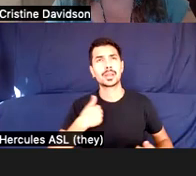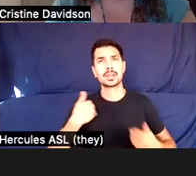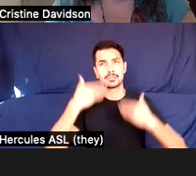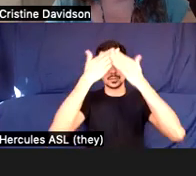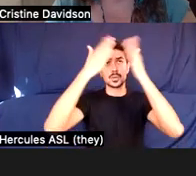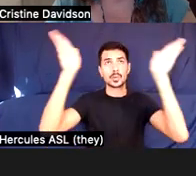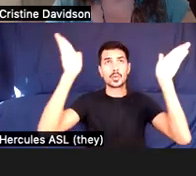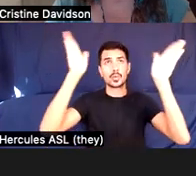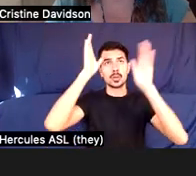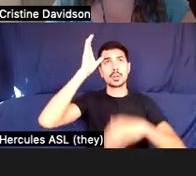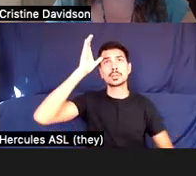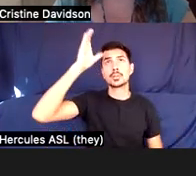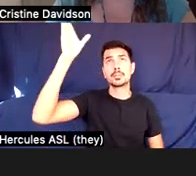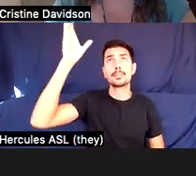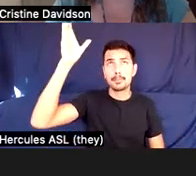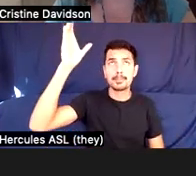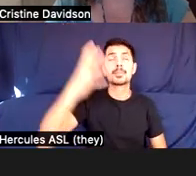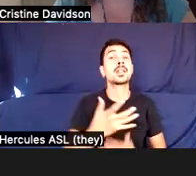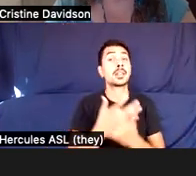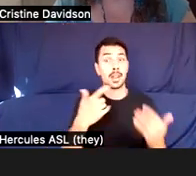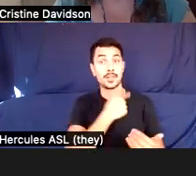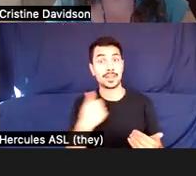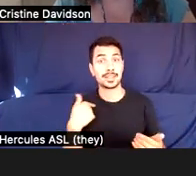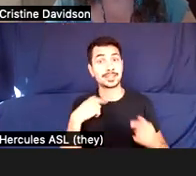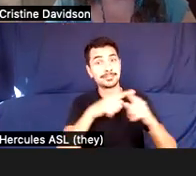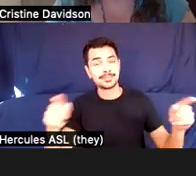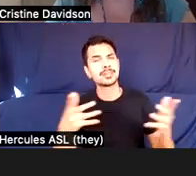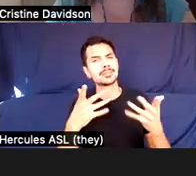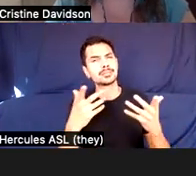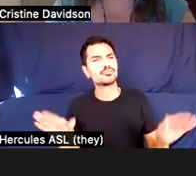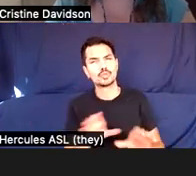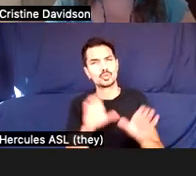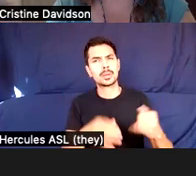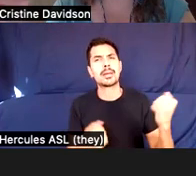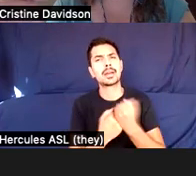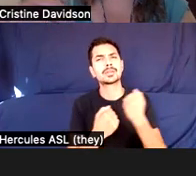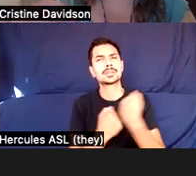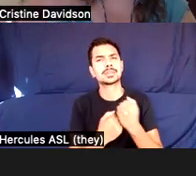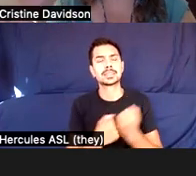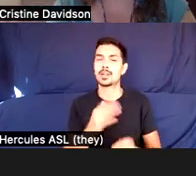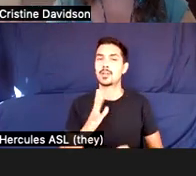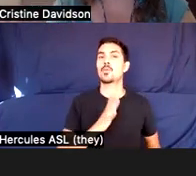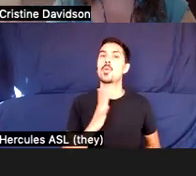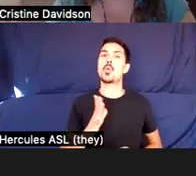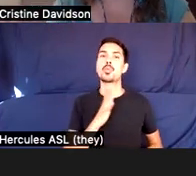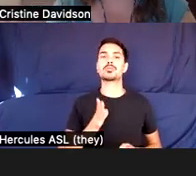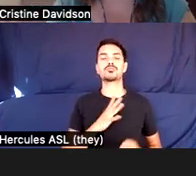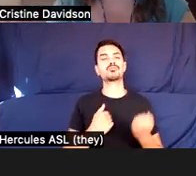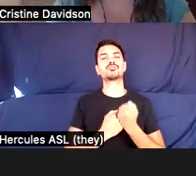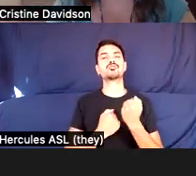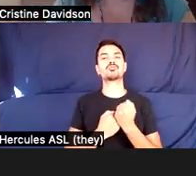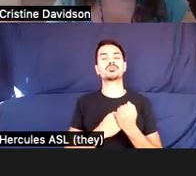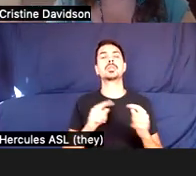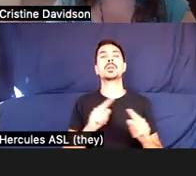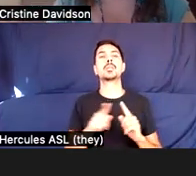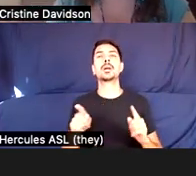know, a lot of us in this room are already doing advocacy in a formal way. And then also we're doing